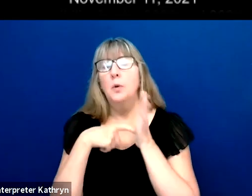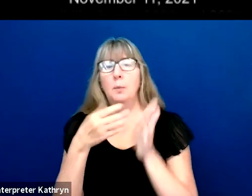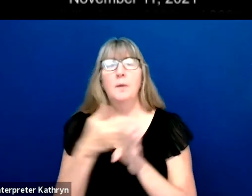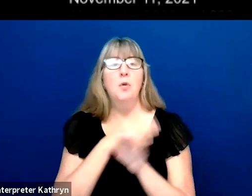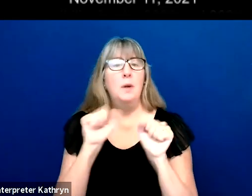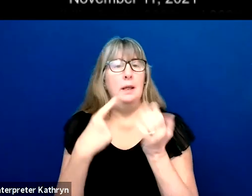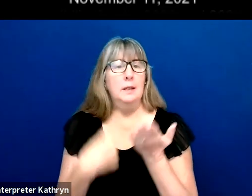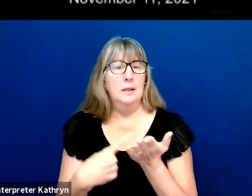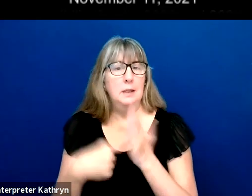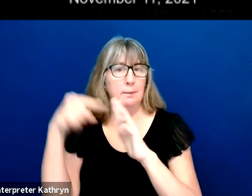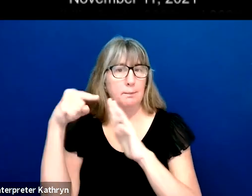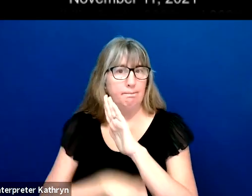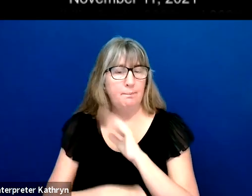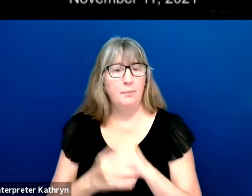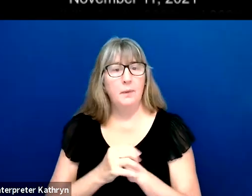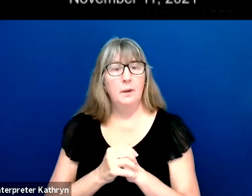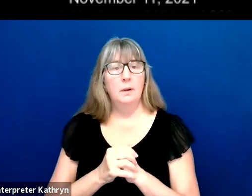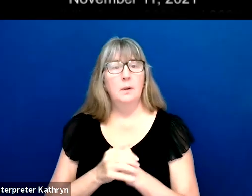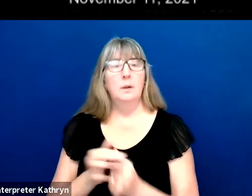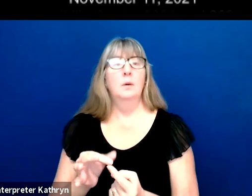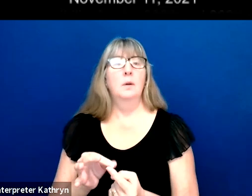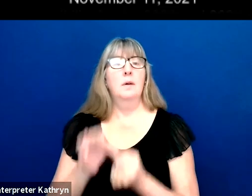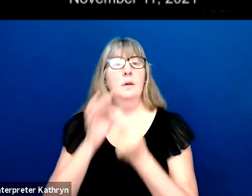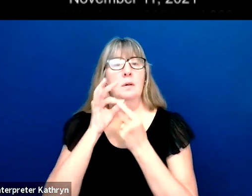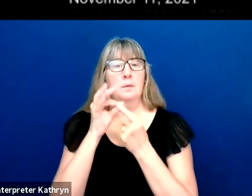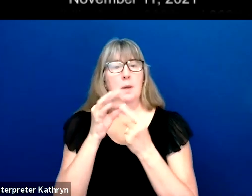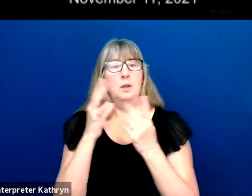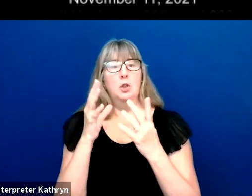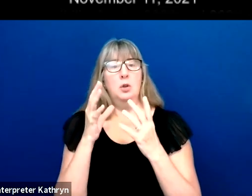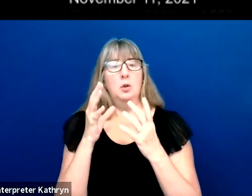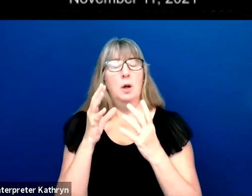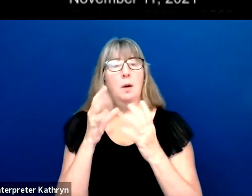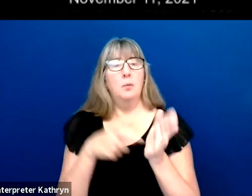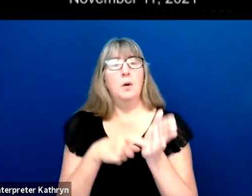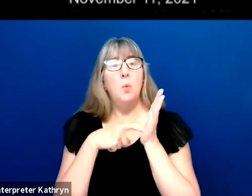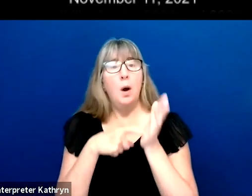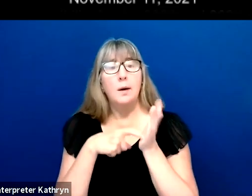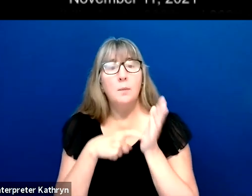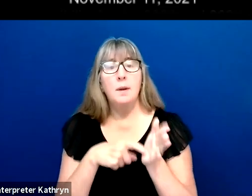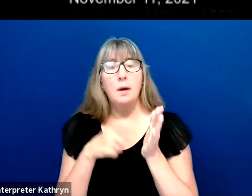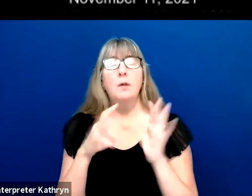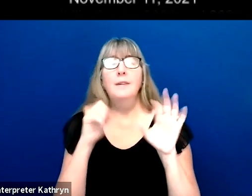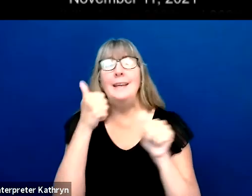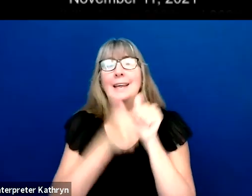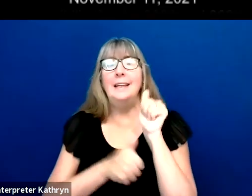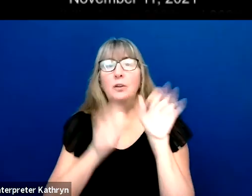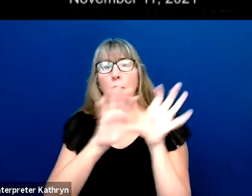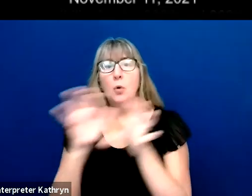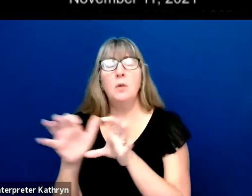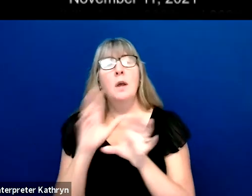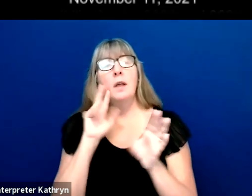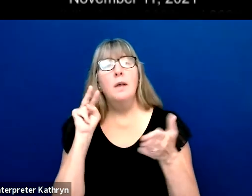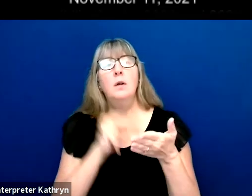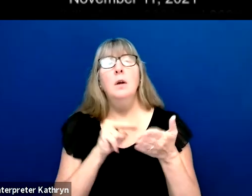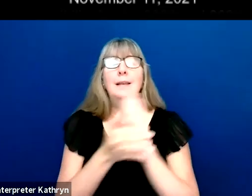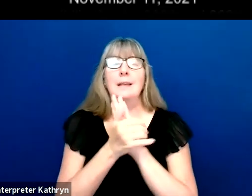Mahadeo? So an essential requirement of a course or a program, they actually refer to the skills or the knowledge or